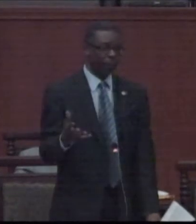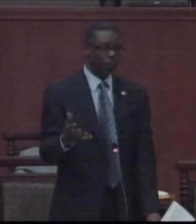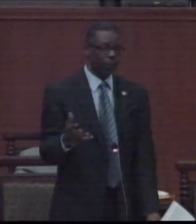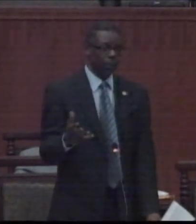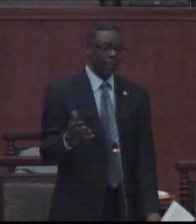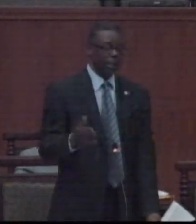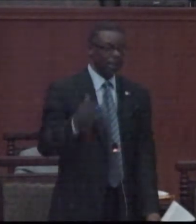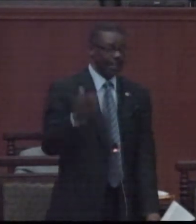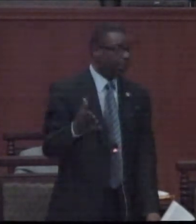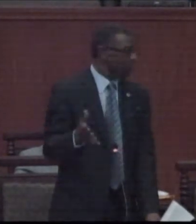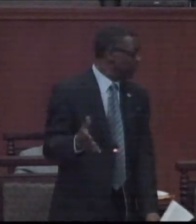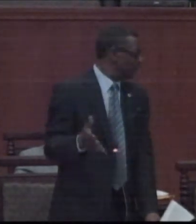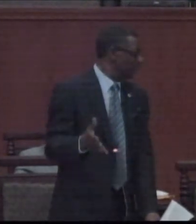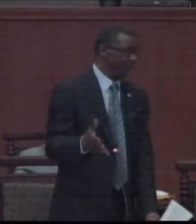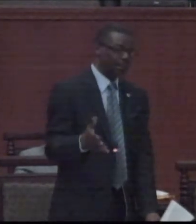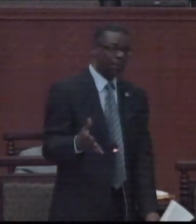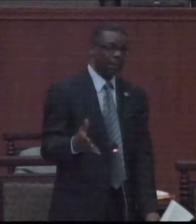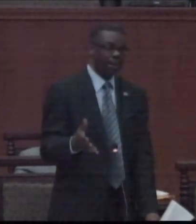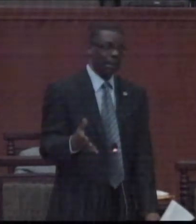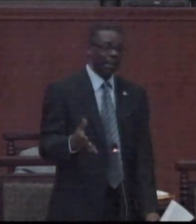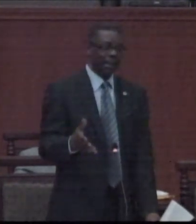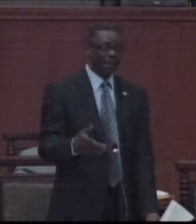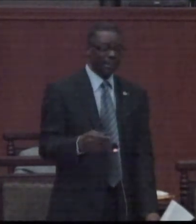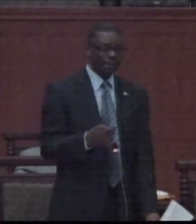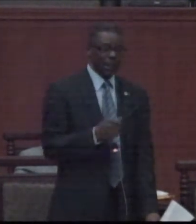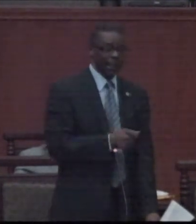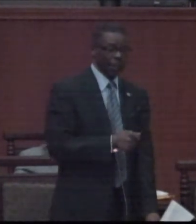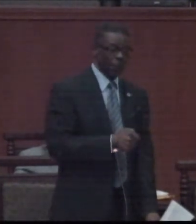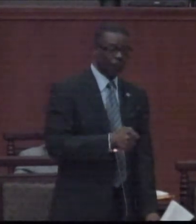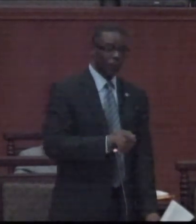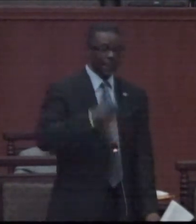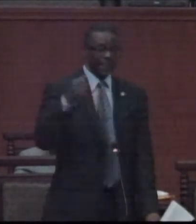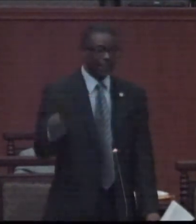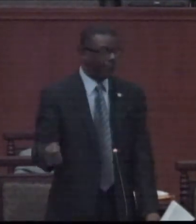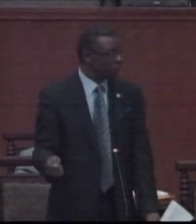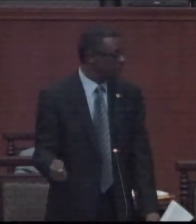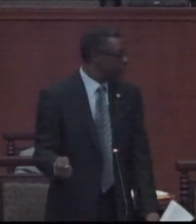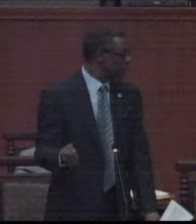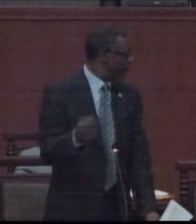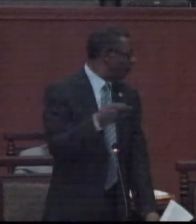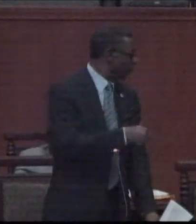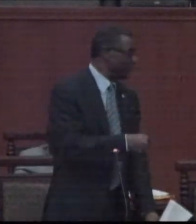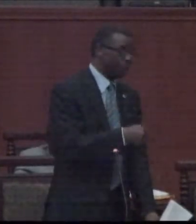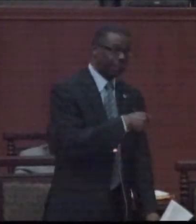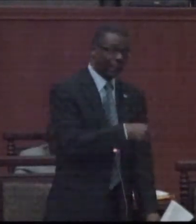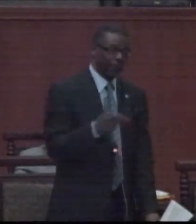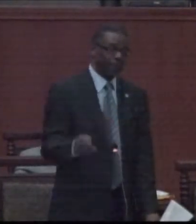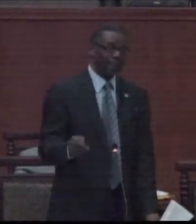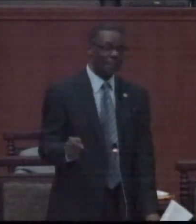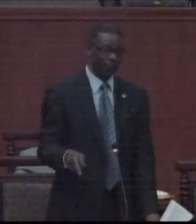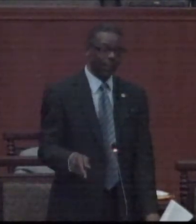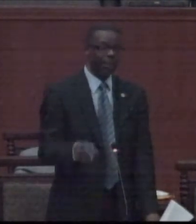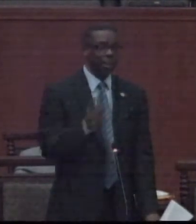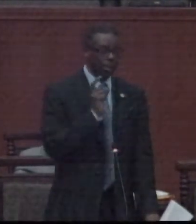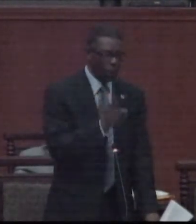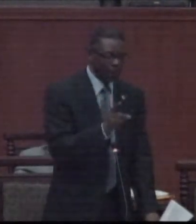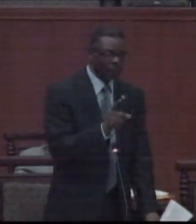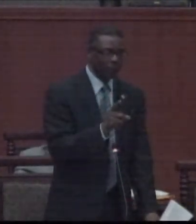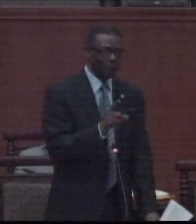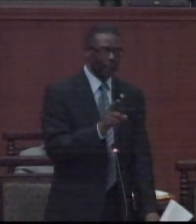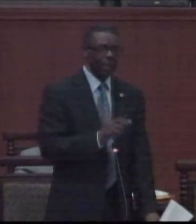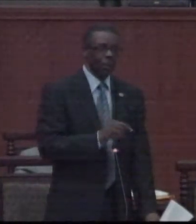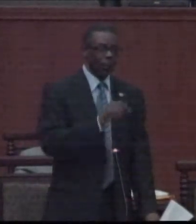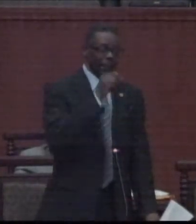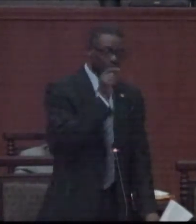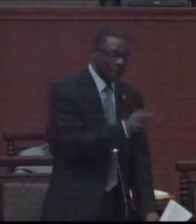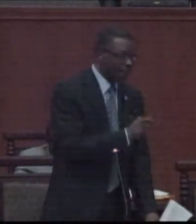Inland Revenue, $10,000, it doesn't mean that you have to pay $10,000 before you get your tax compliance certificate. No, it doesn't